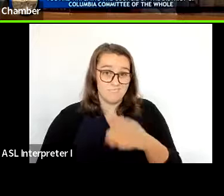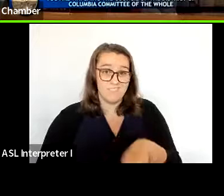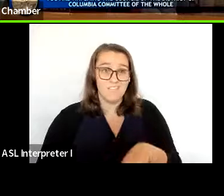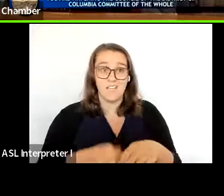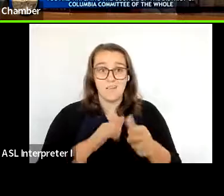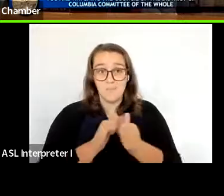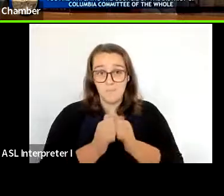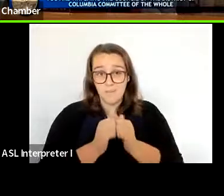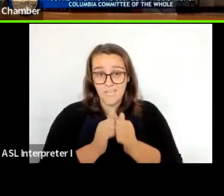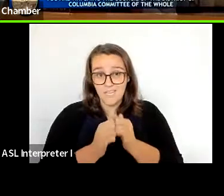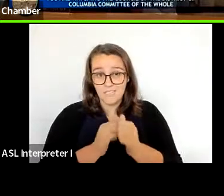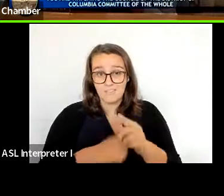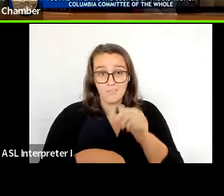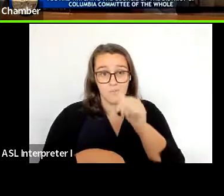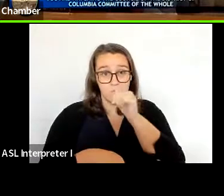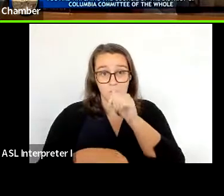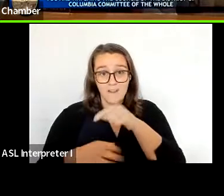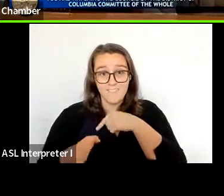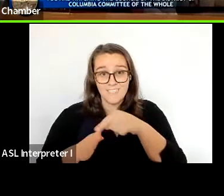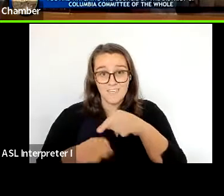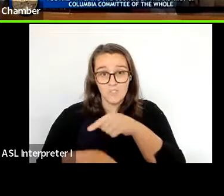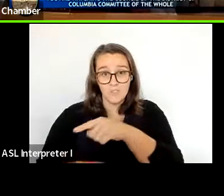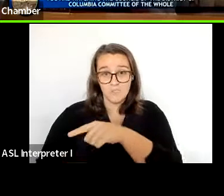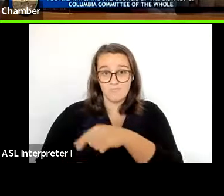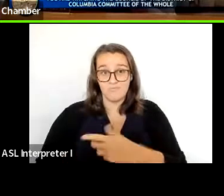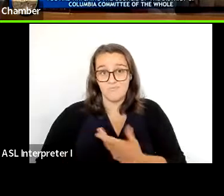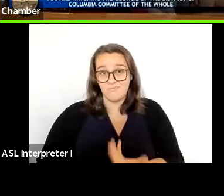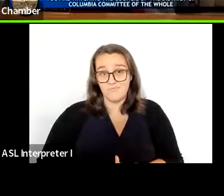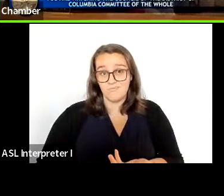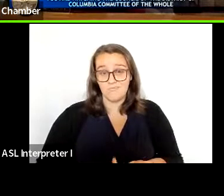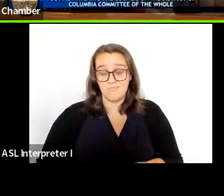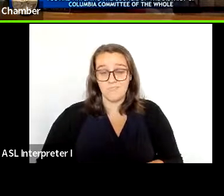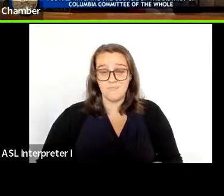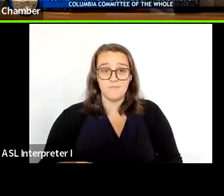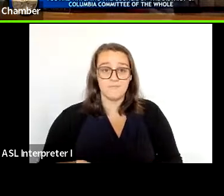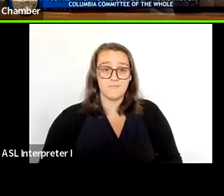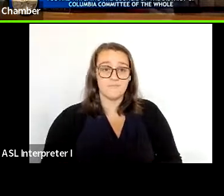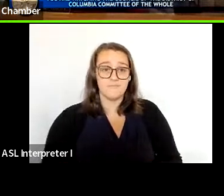with the private sector, our own